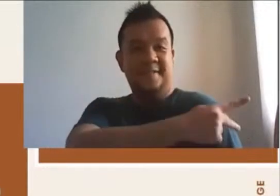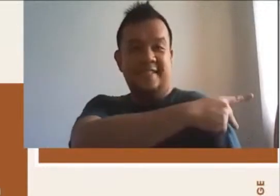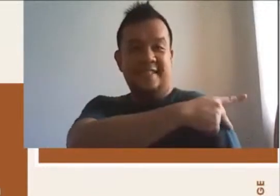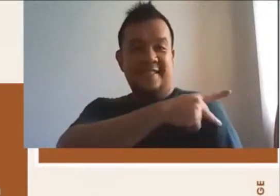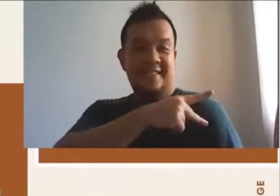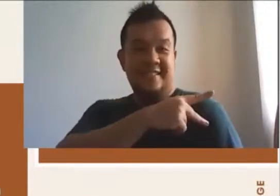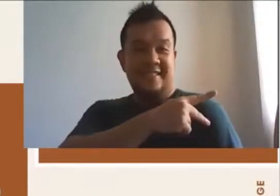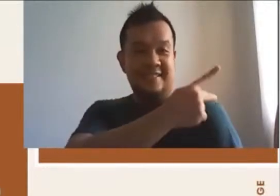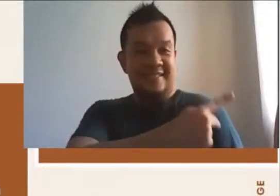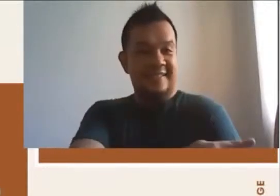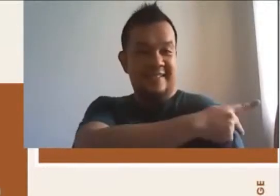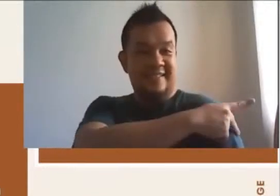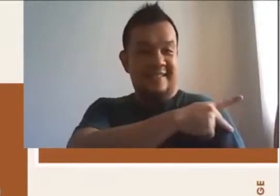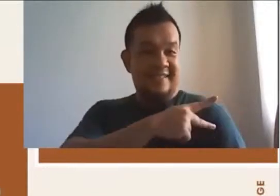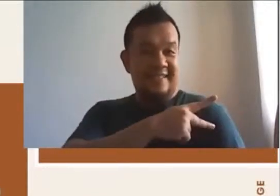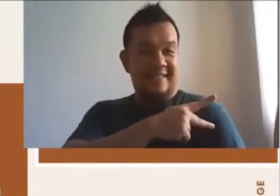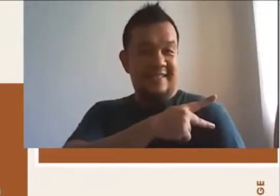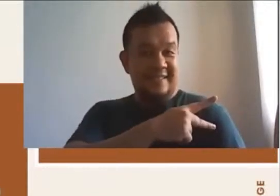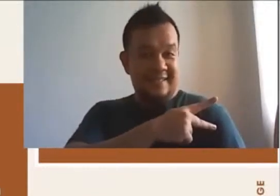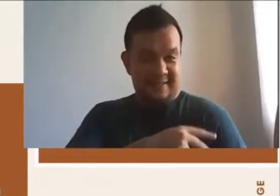Nurse is like this.